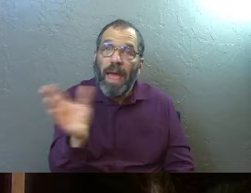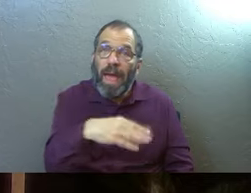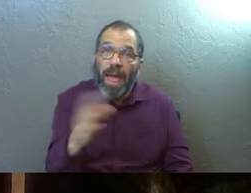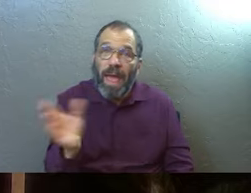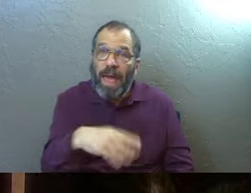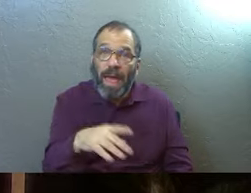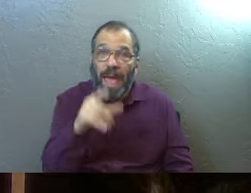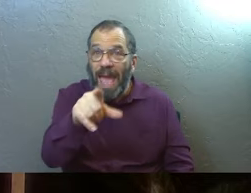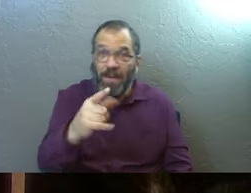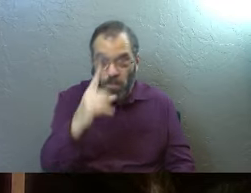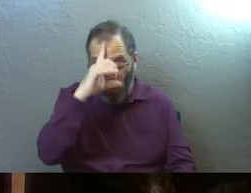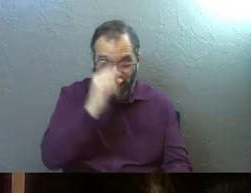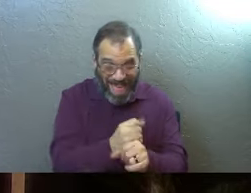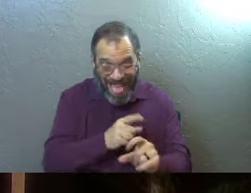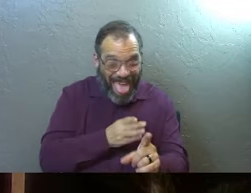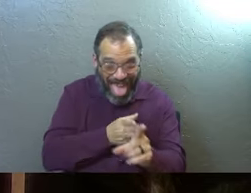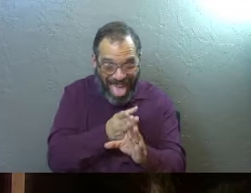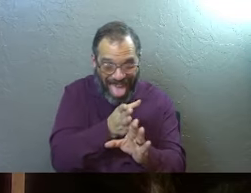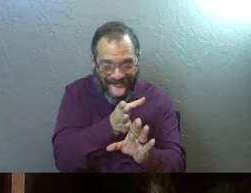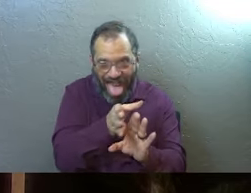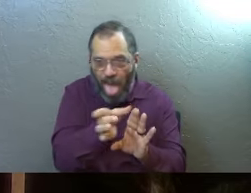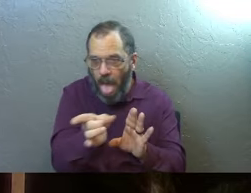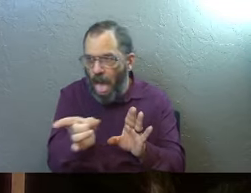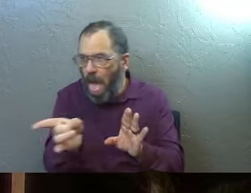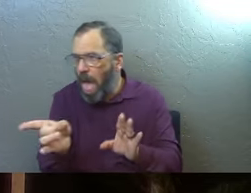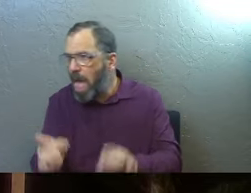been sidetracked in your faith?